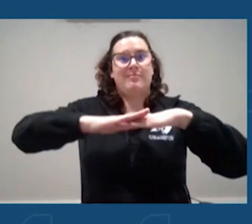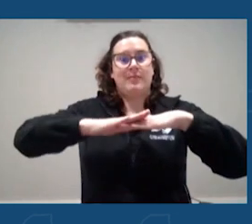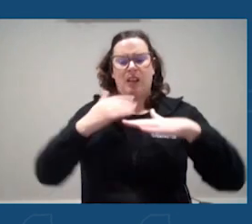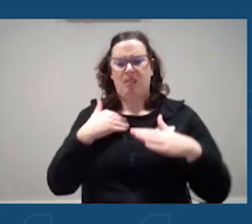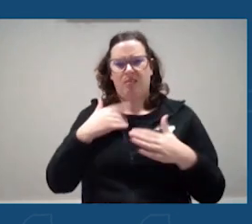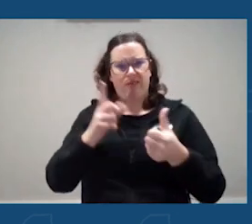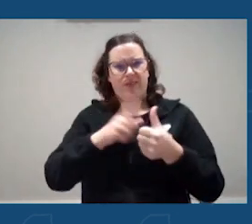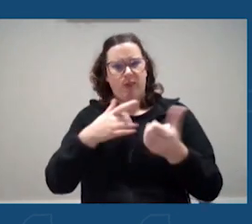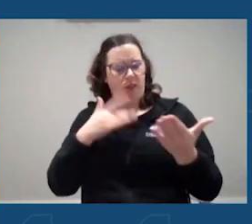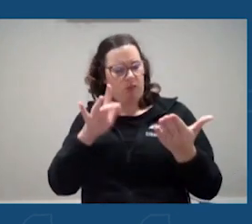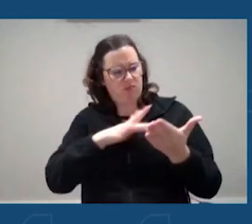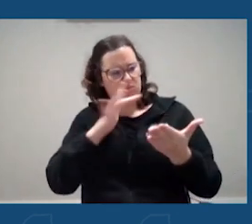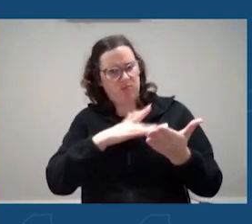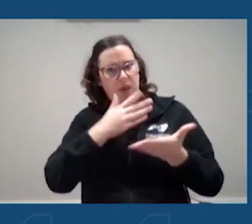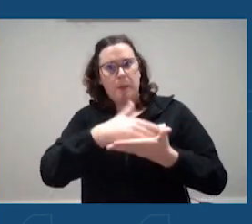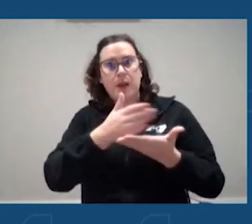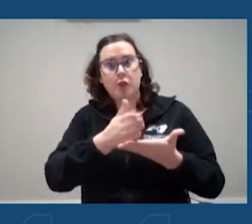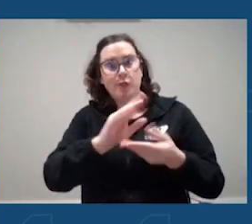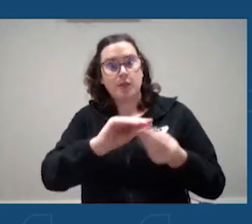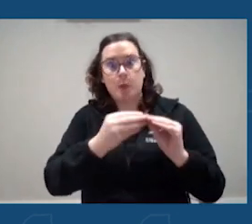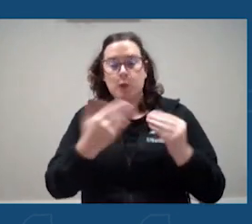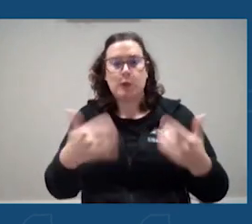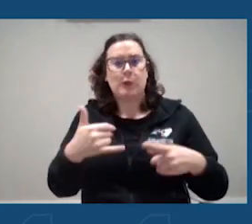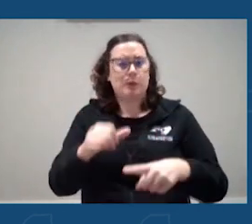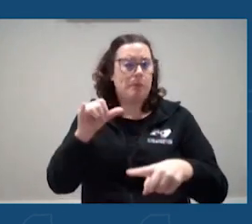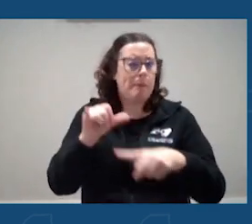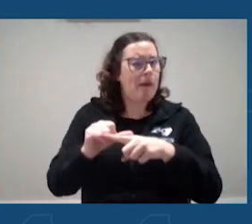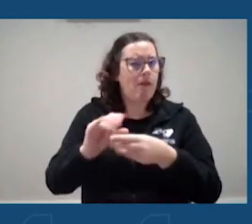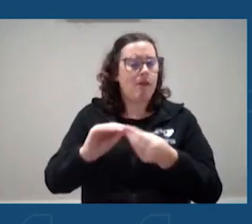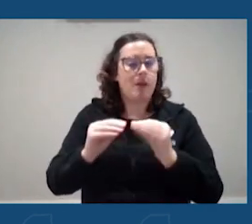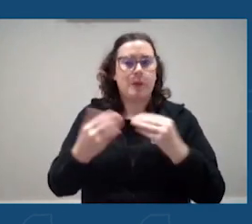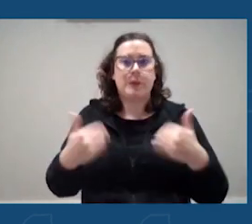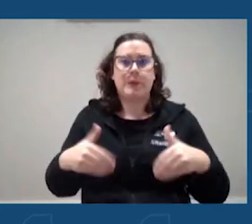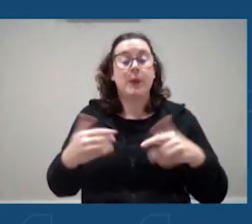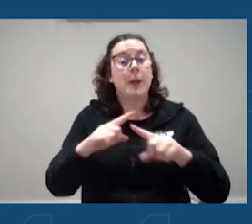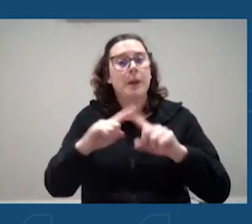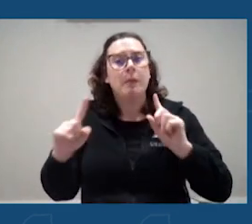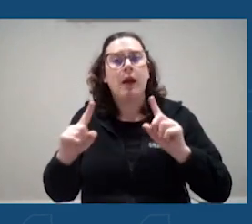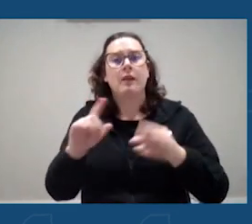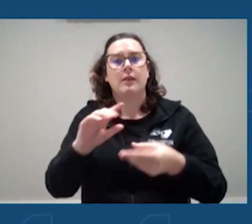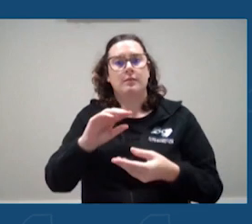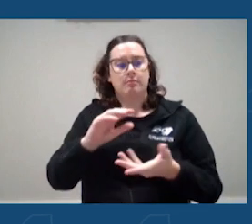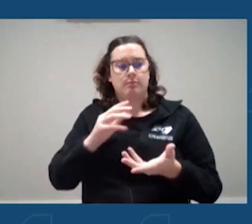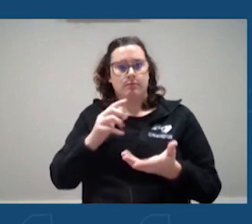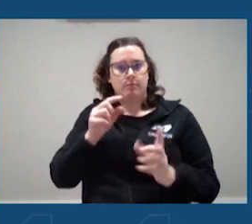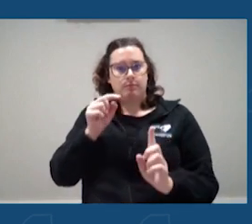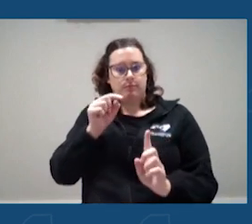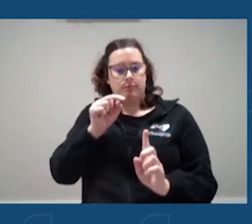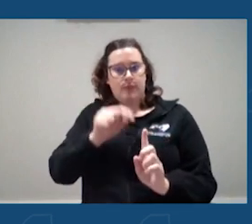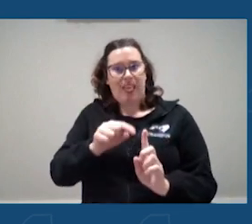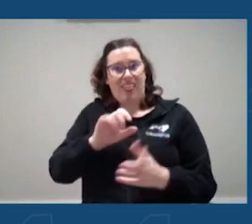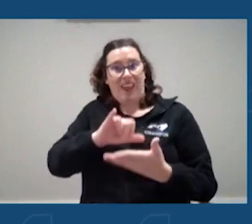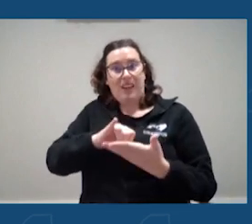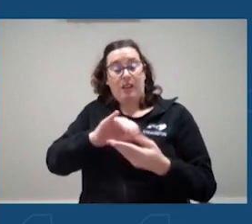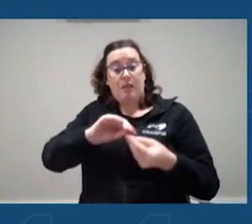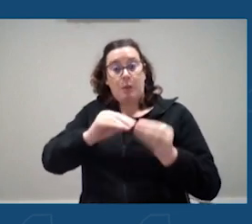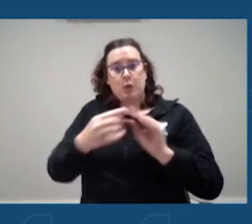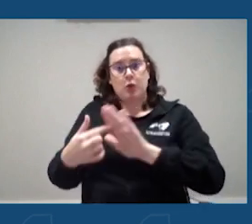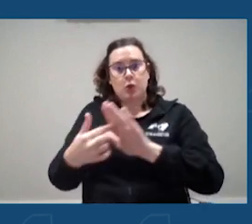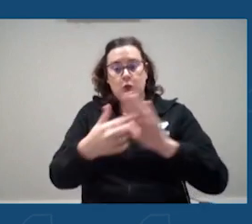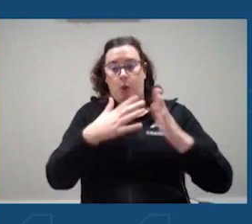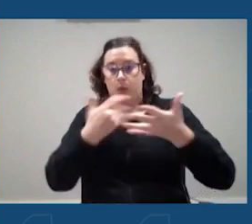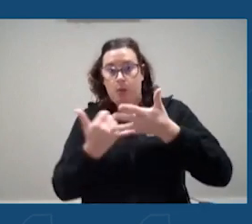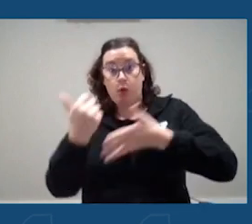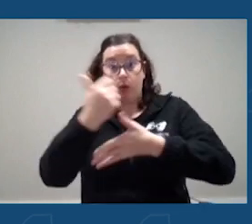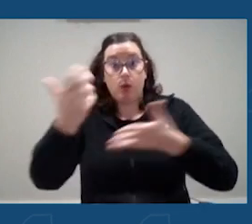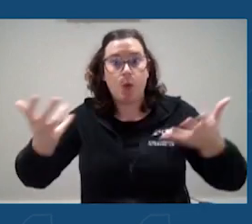numbers. It's big numbers. But they're numbers that you can direct as a statement of your priorities, okay? These are not just numbers